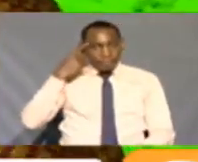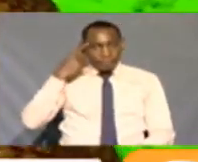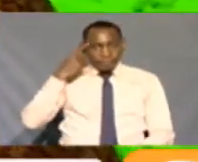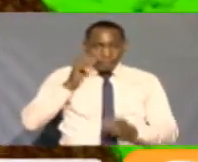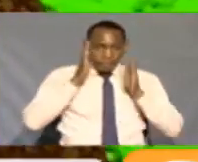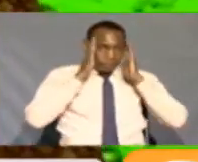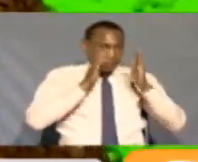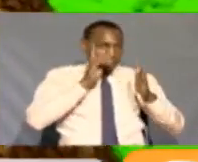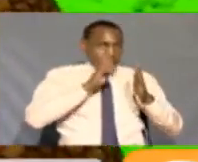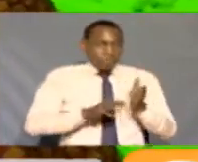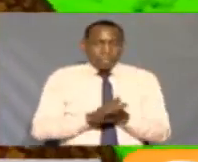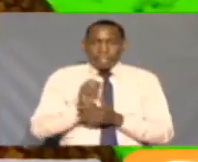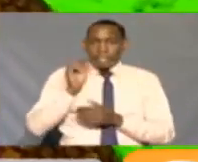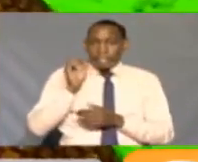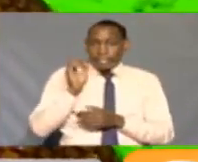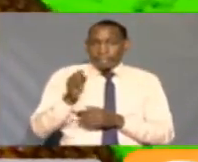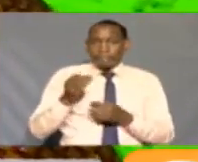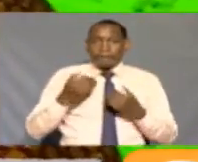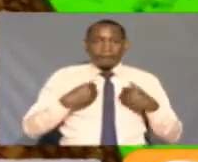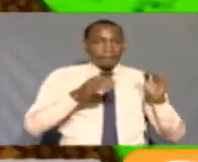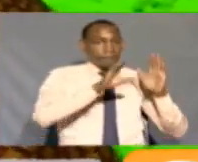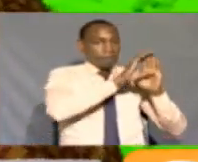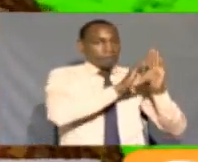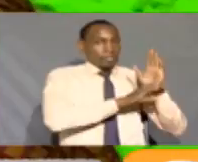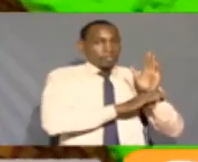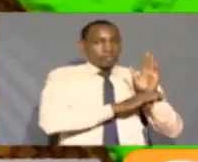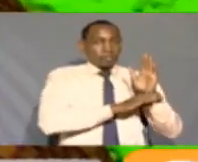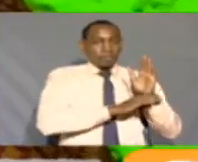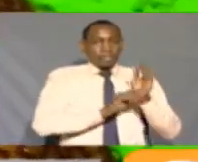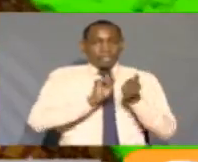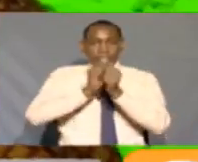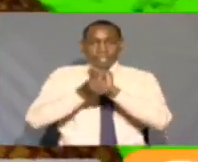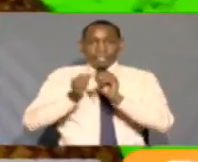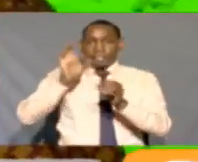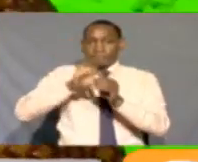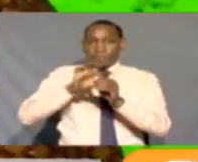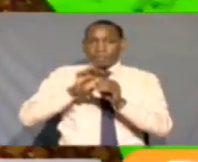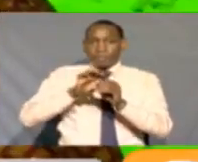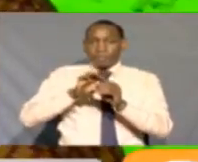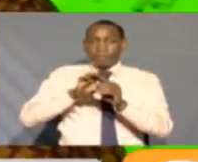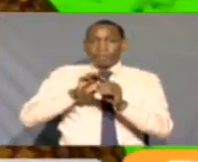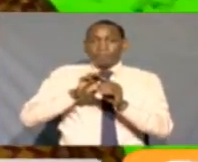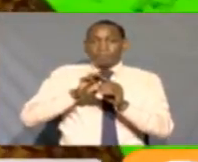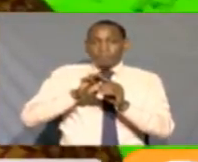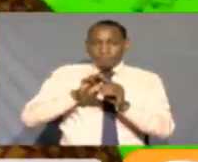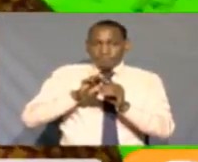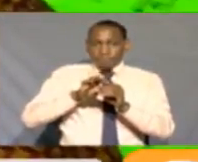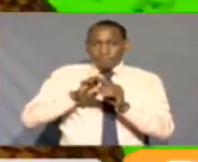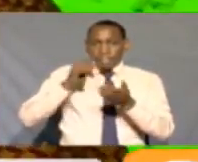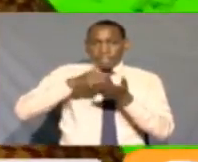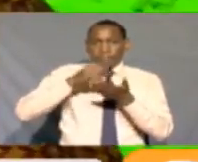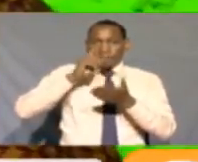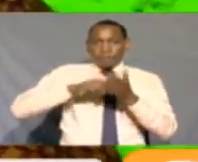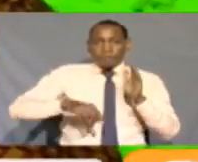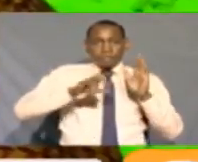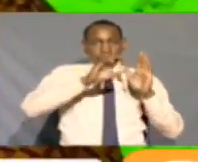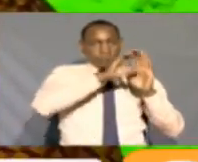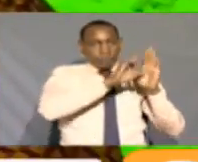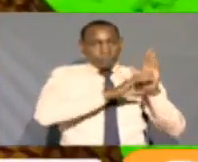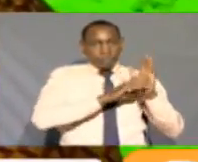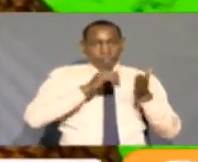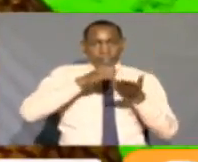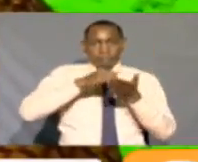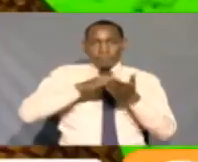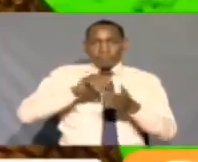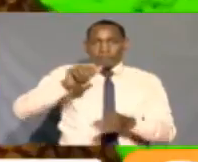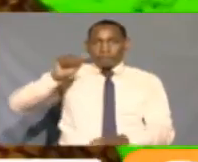need to be looking at is, if we are going to go for a referendum, what are the aspects of that referendum that are contained in the petition by